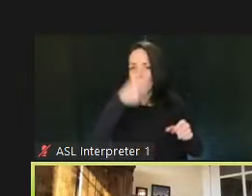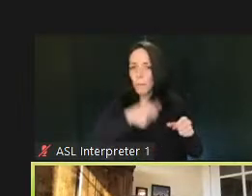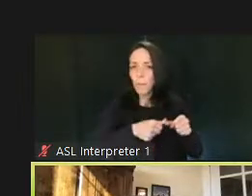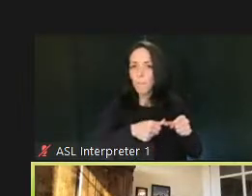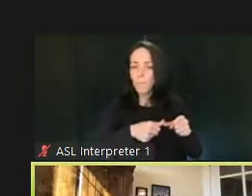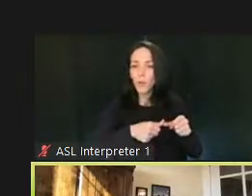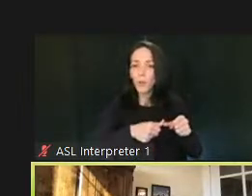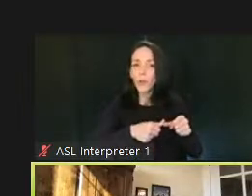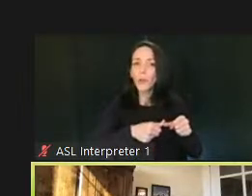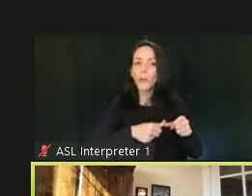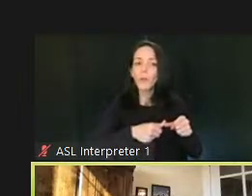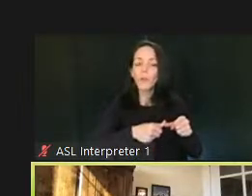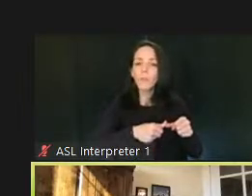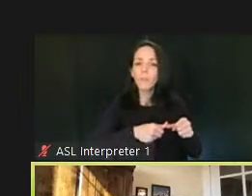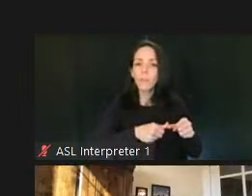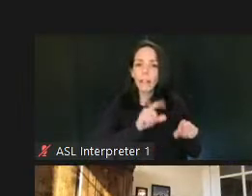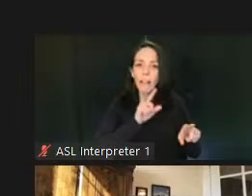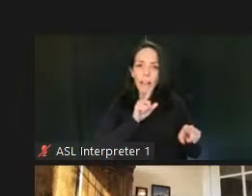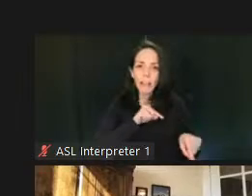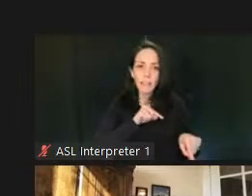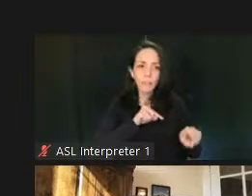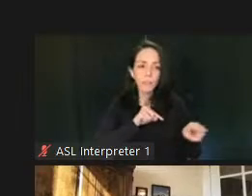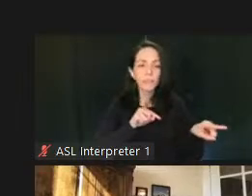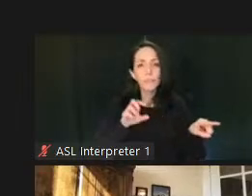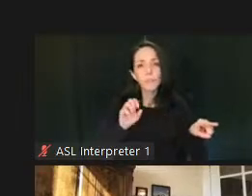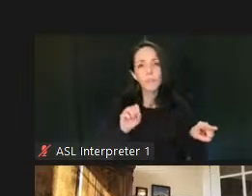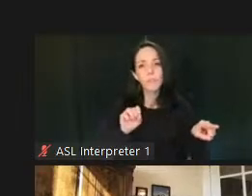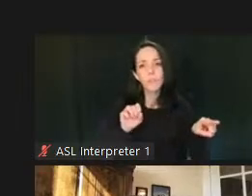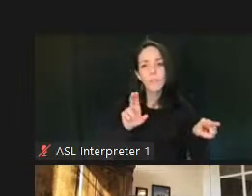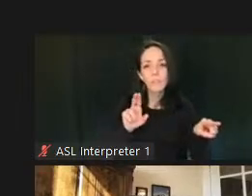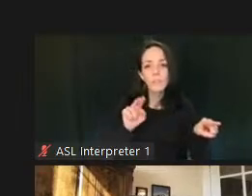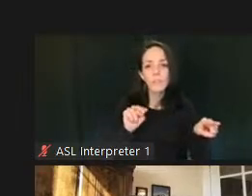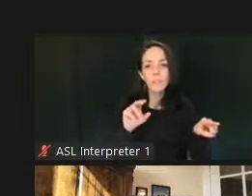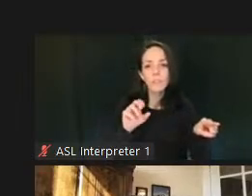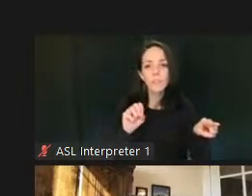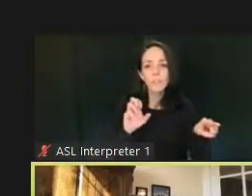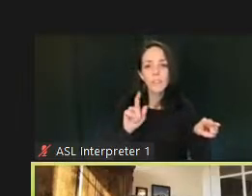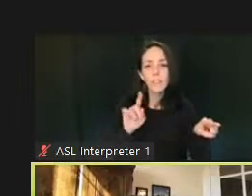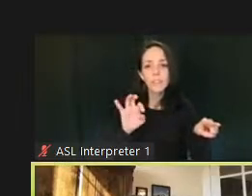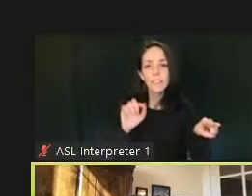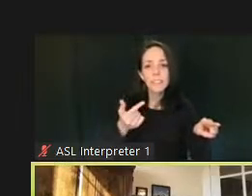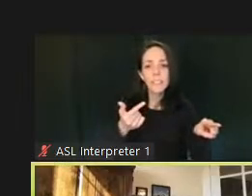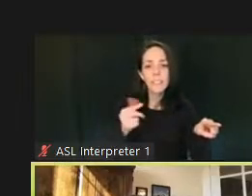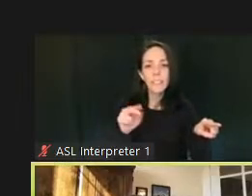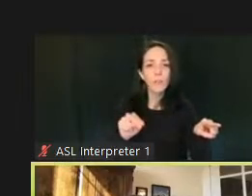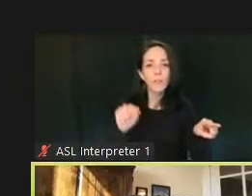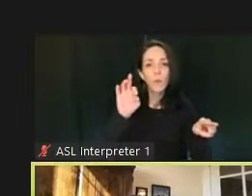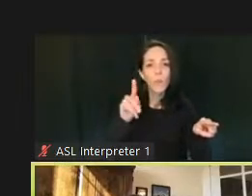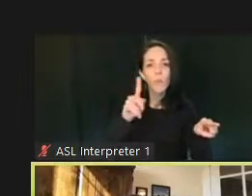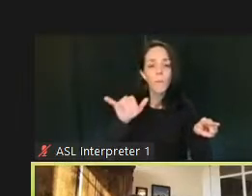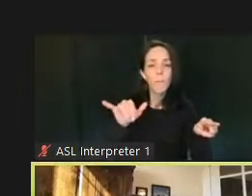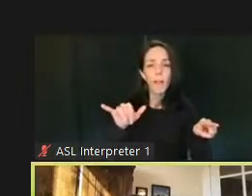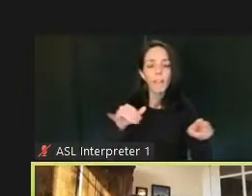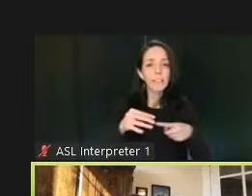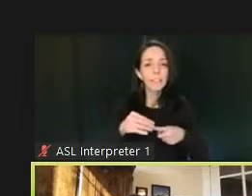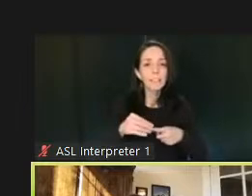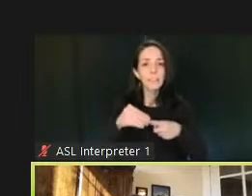sunsetting of our North Bethany special service district tax.